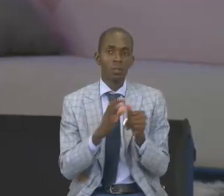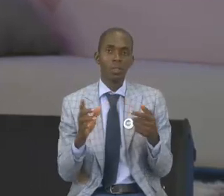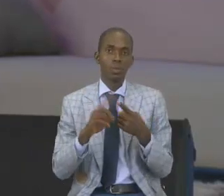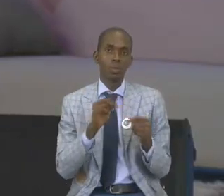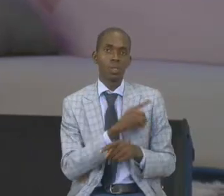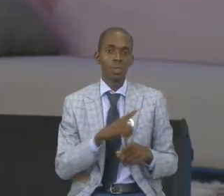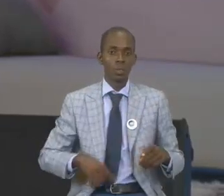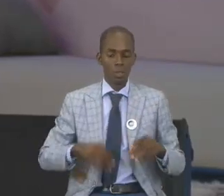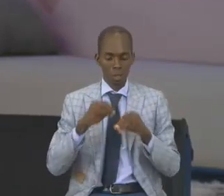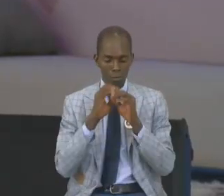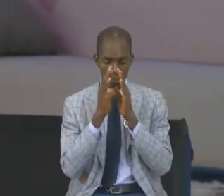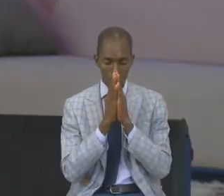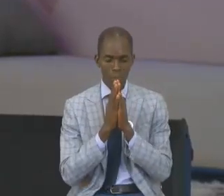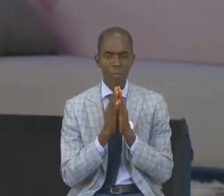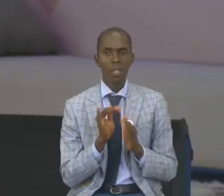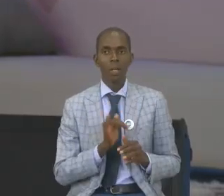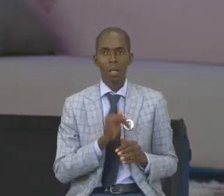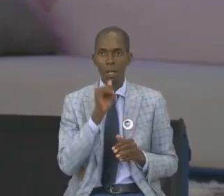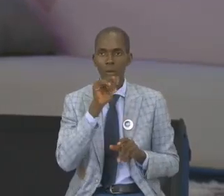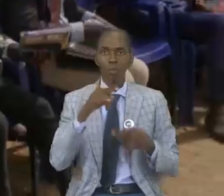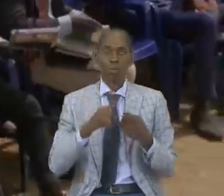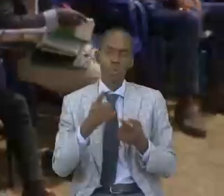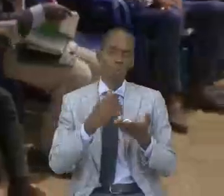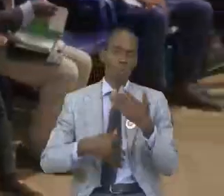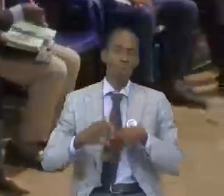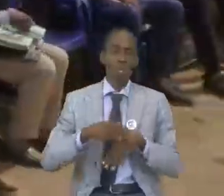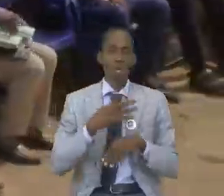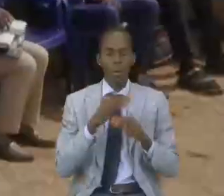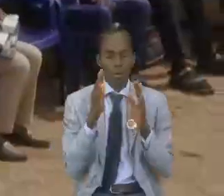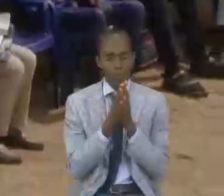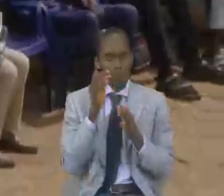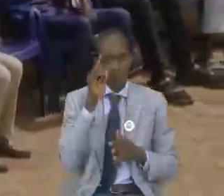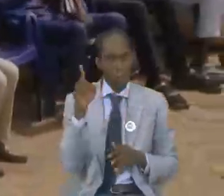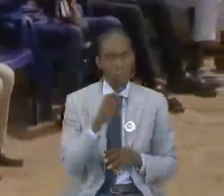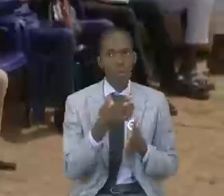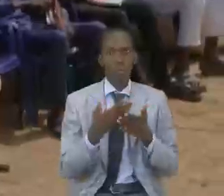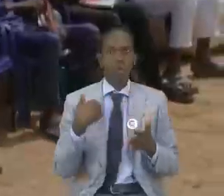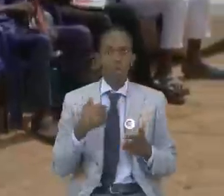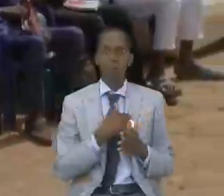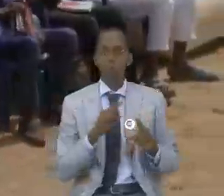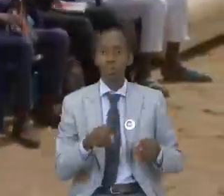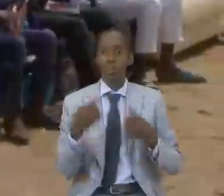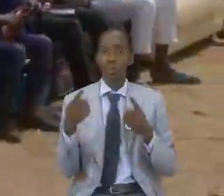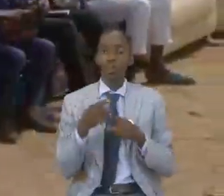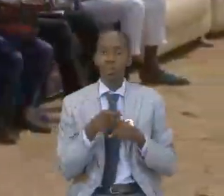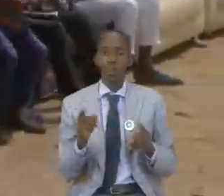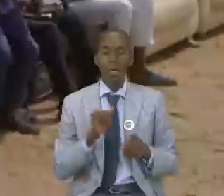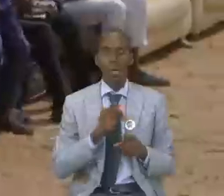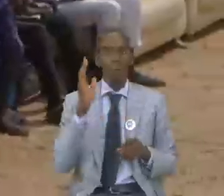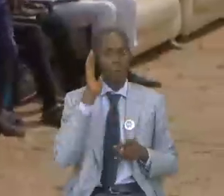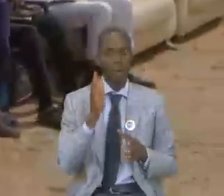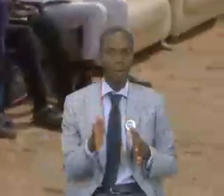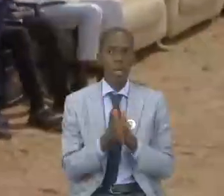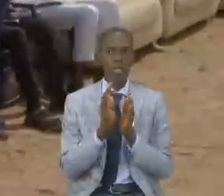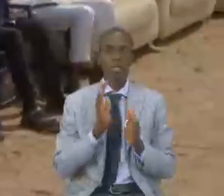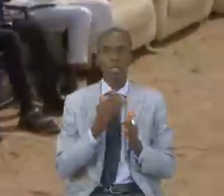in prayer. I'm going to come back and pray for you before we go. But I'll ask our state